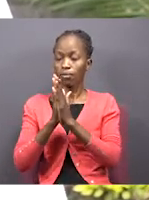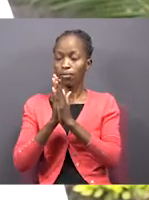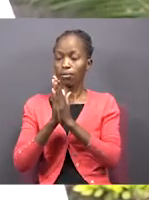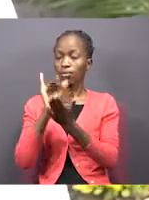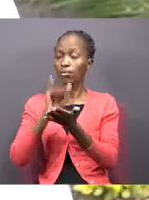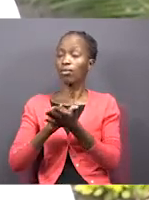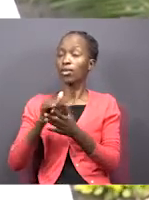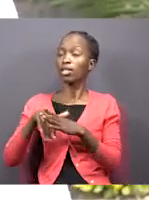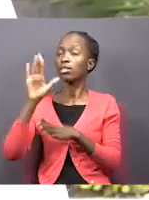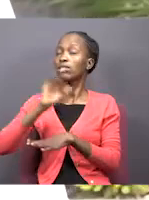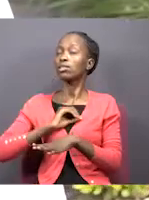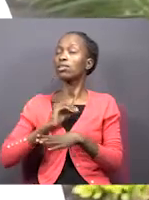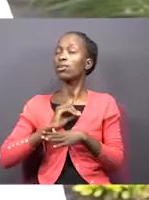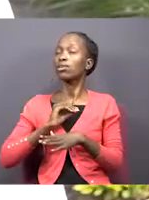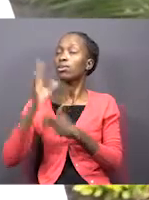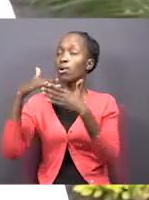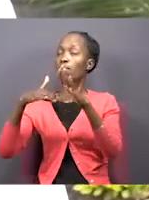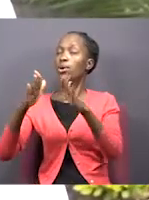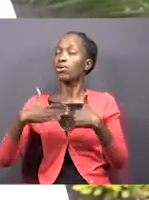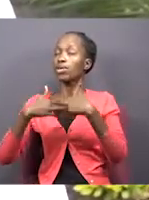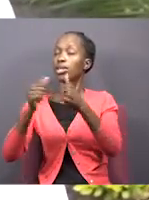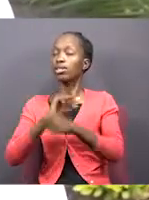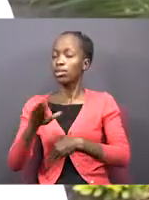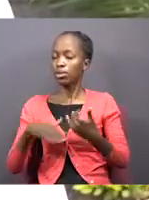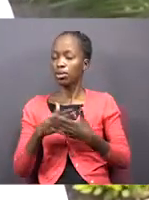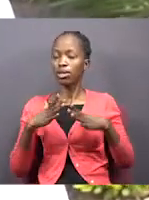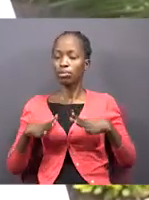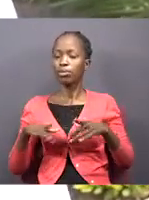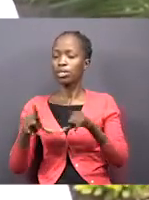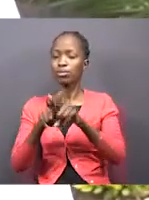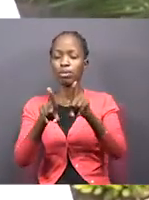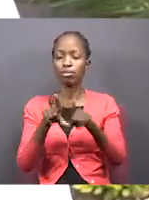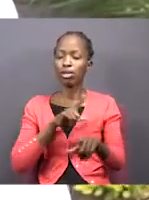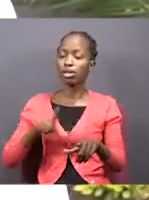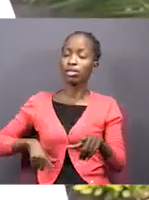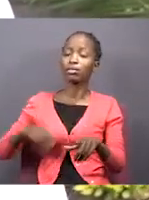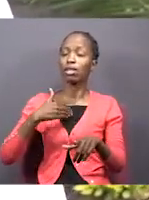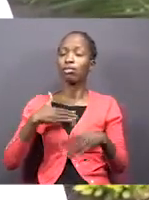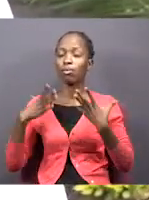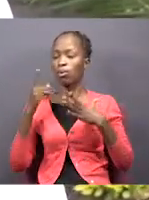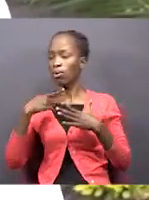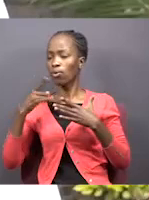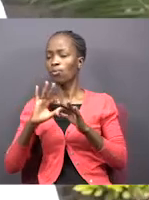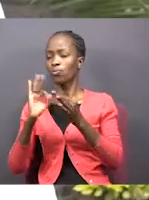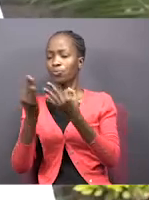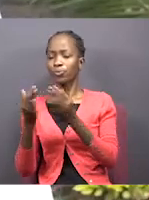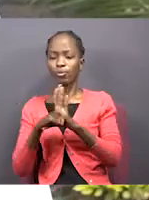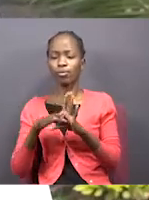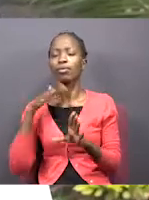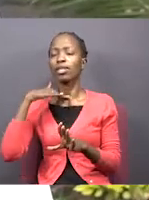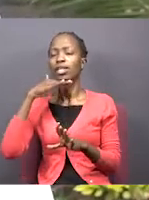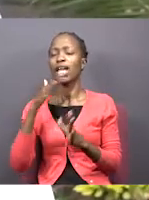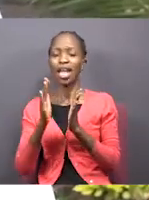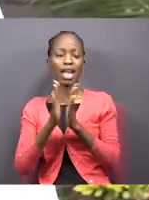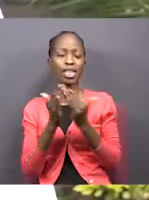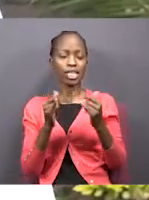you come and in your own way, Lord, please heal them, O Lord. And also, O Lord, there are some people who have lost their loved ones